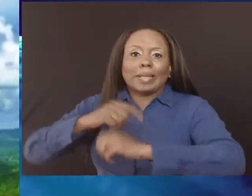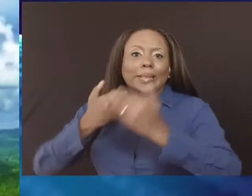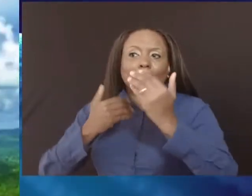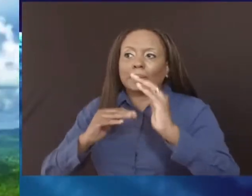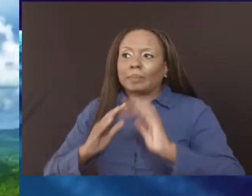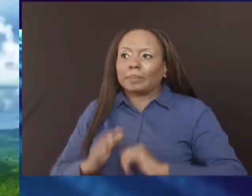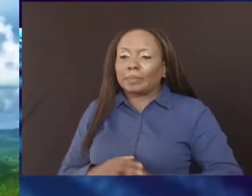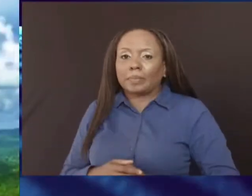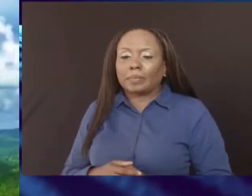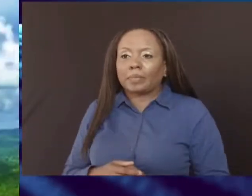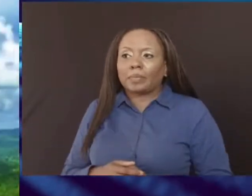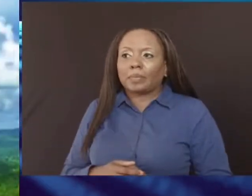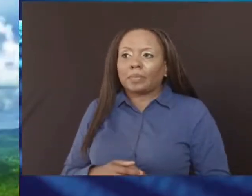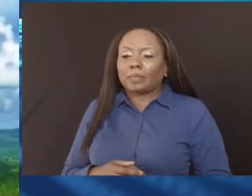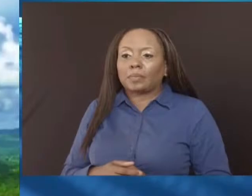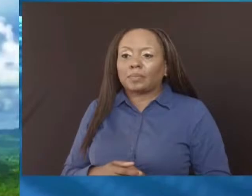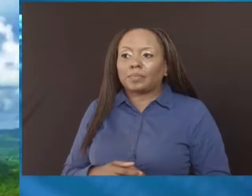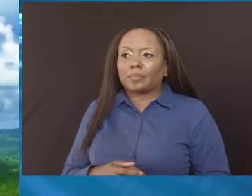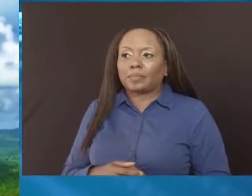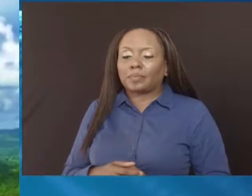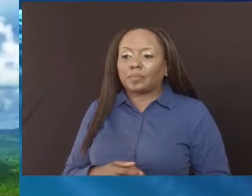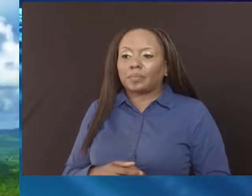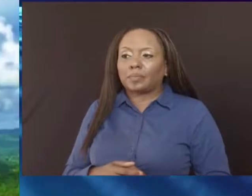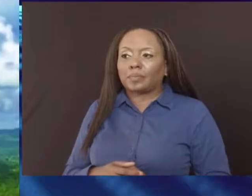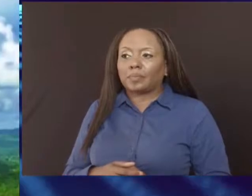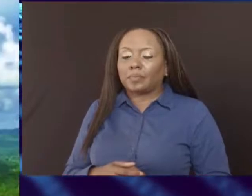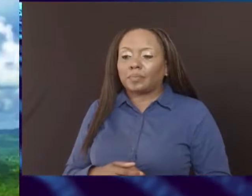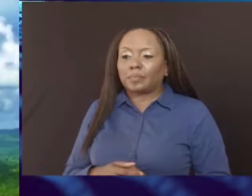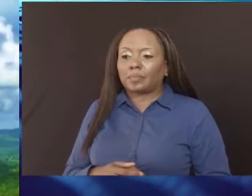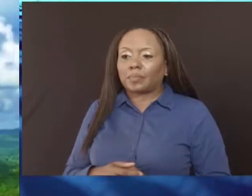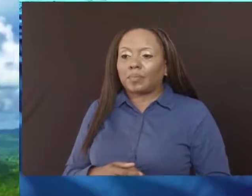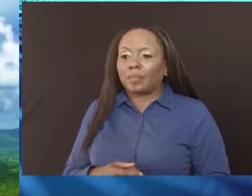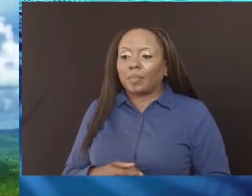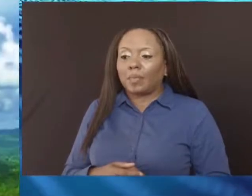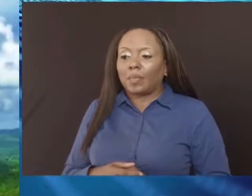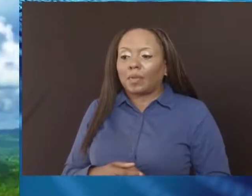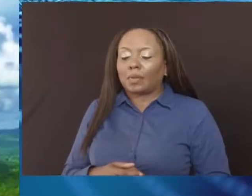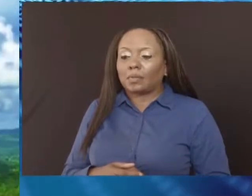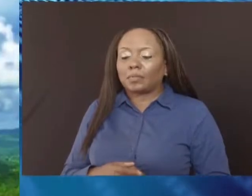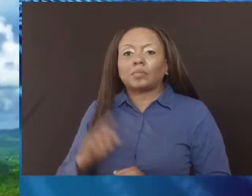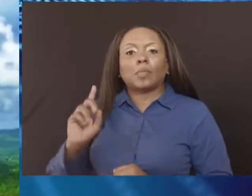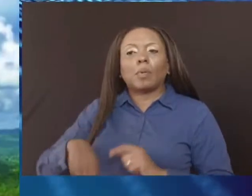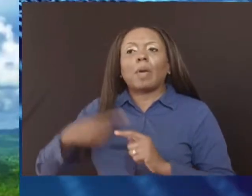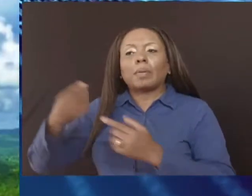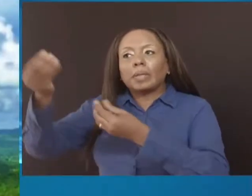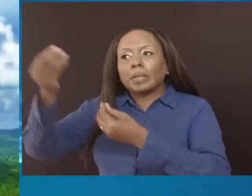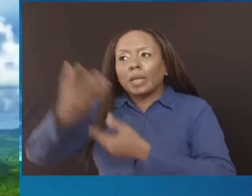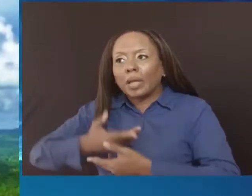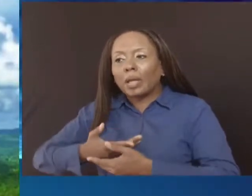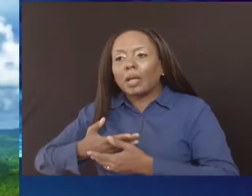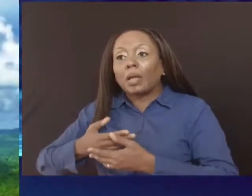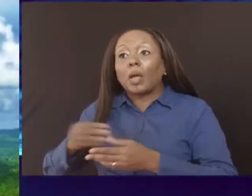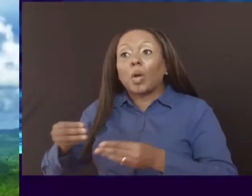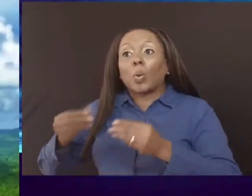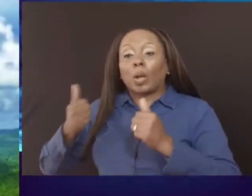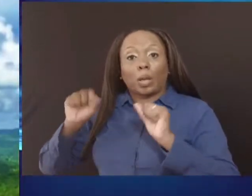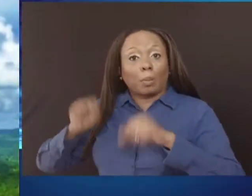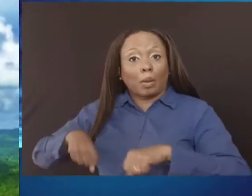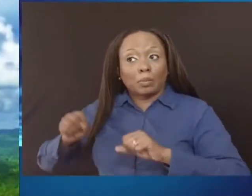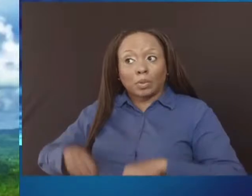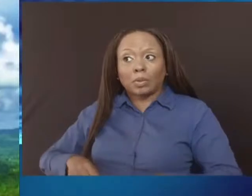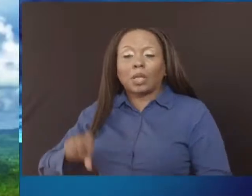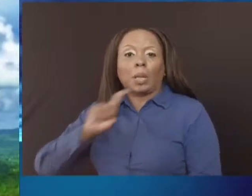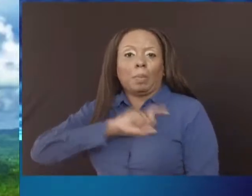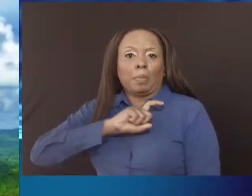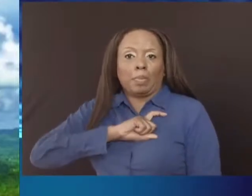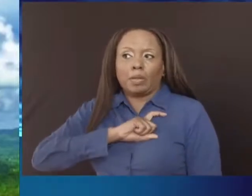timeline? We need to essentially get the information in as timely a manner as possible. So we try to get that information in from the